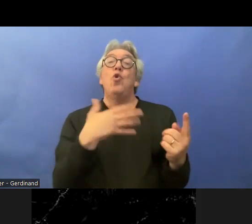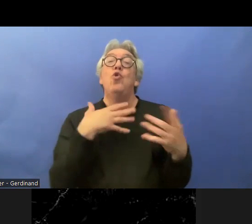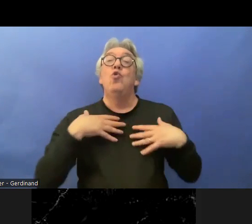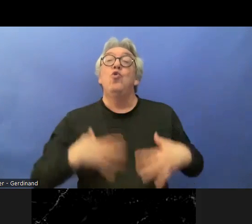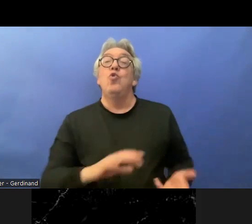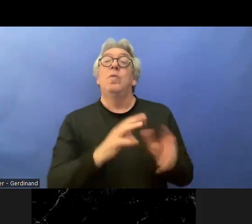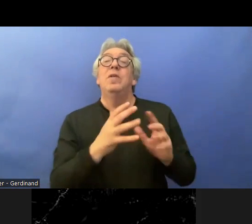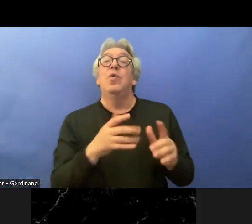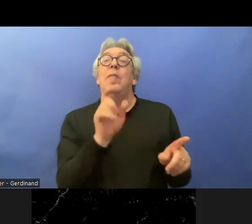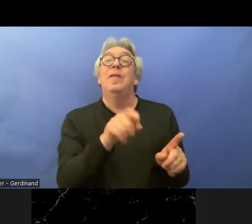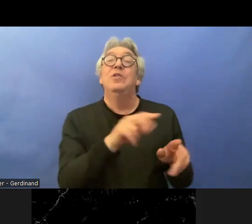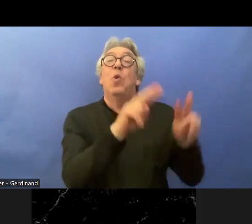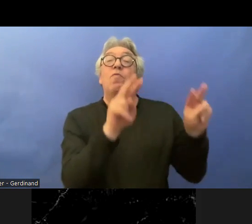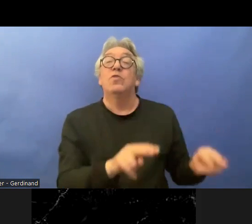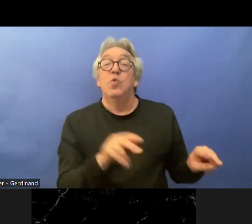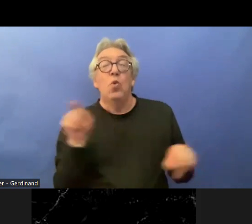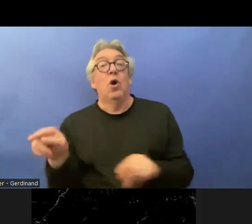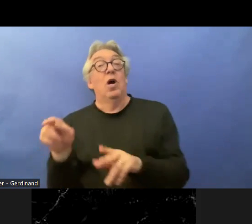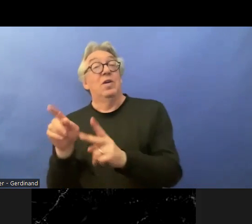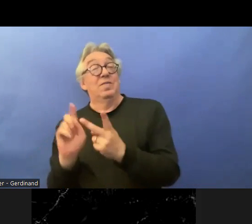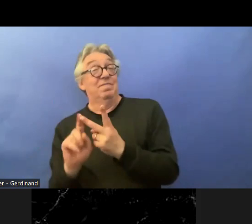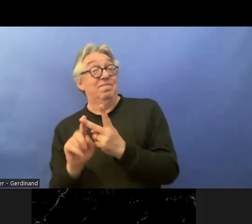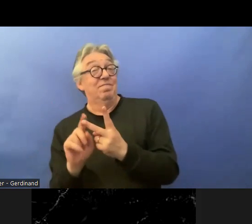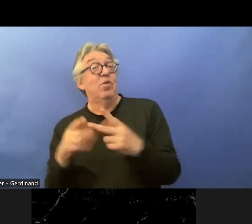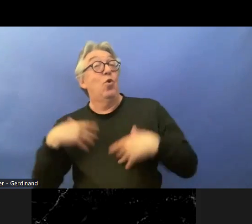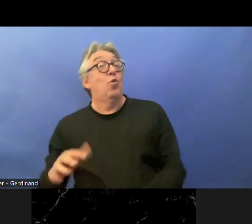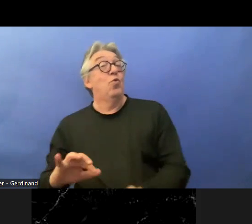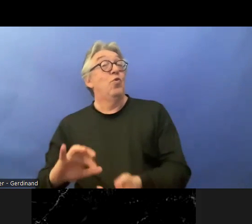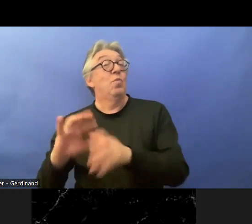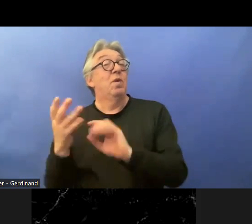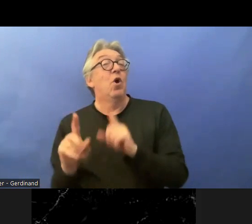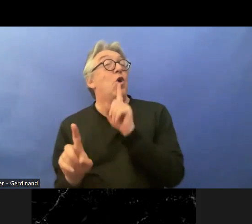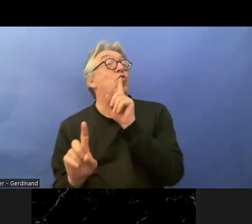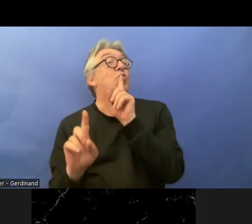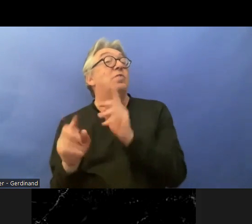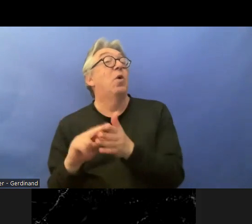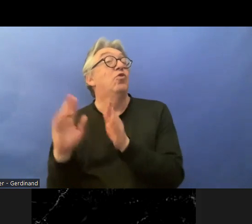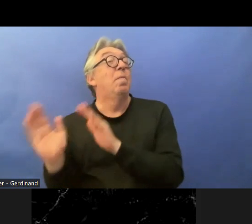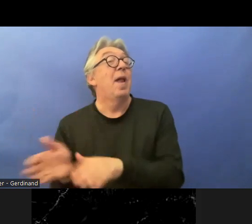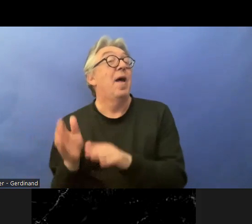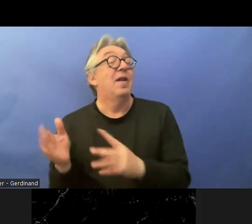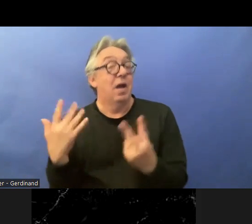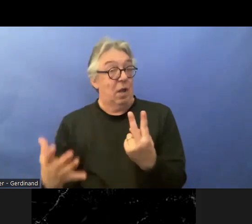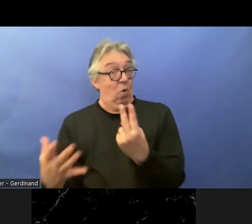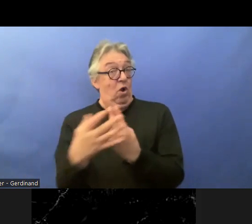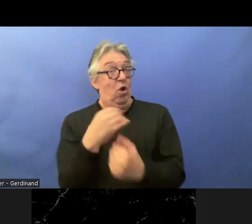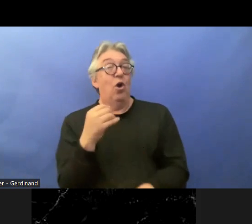one is the Humanitarian Response Plan. So last year, a new template was introduced, and it's called